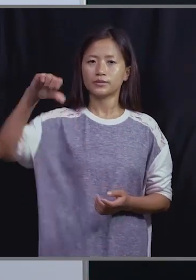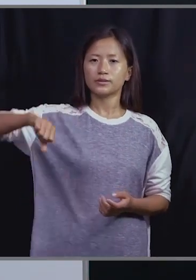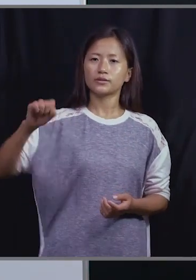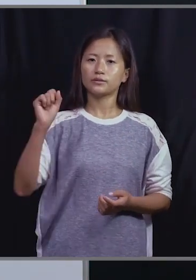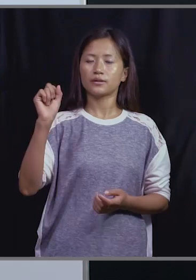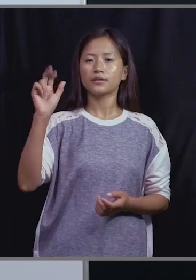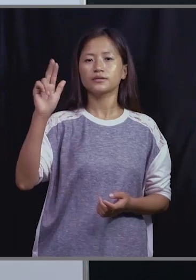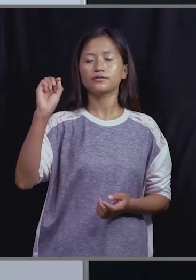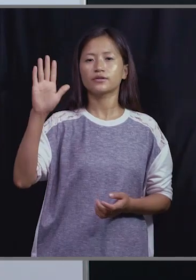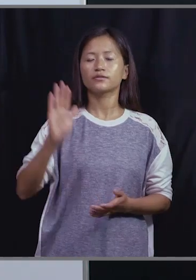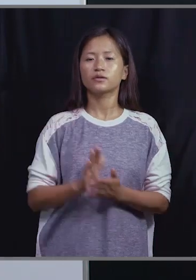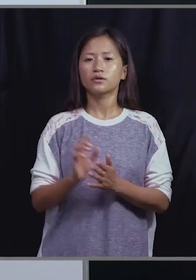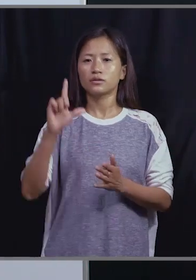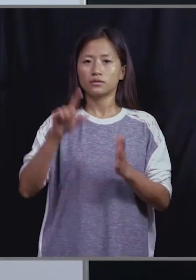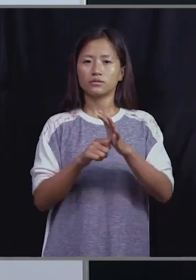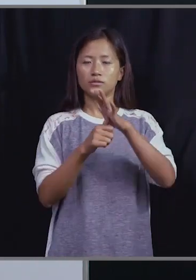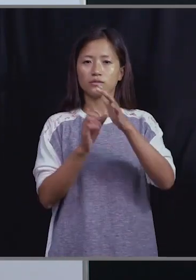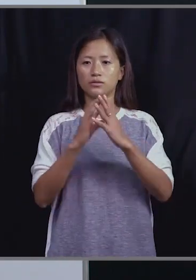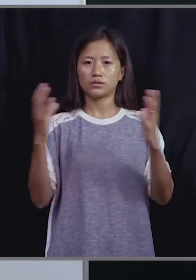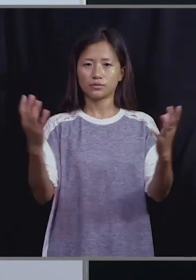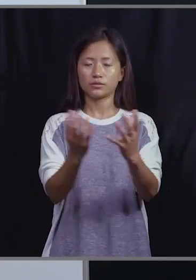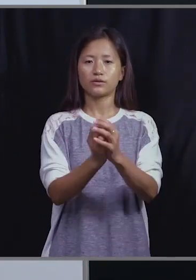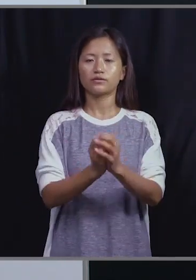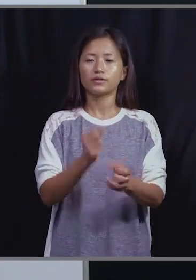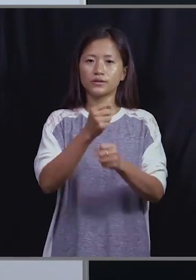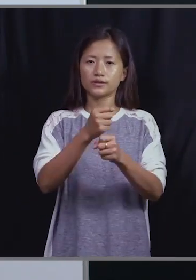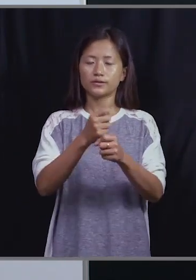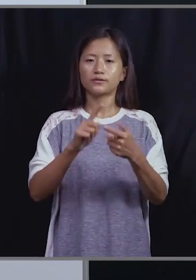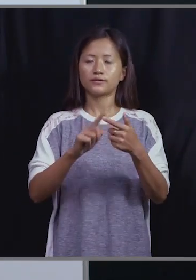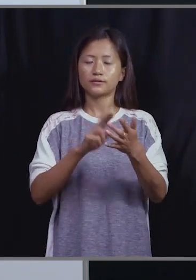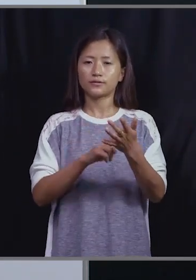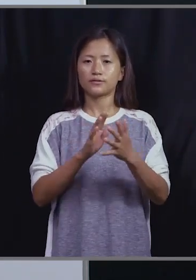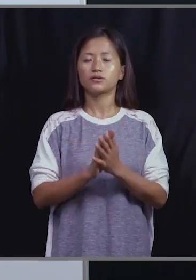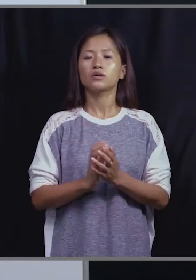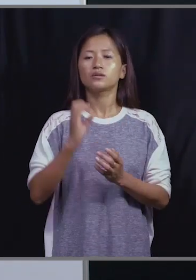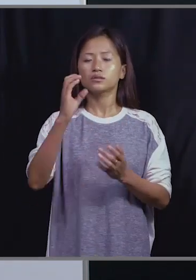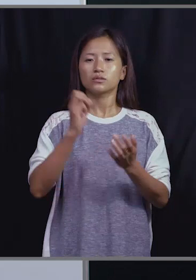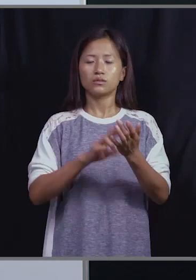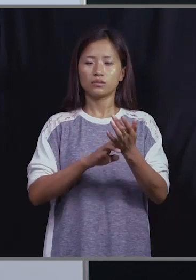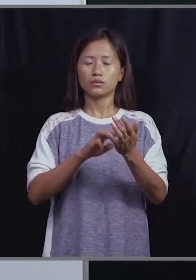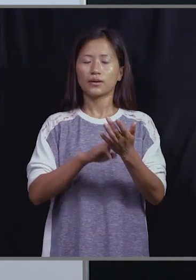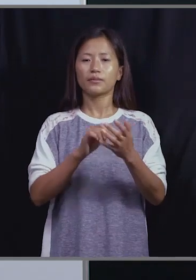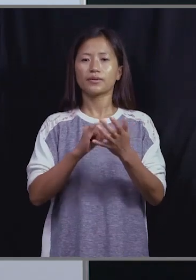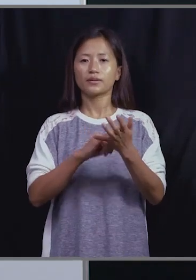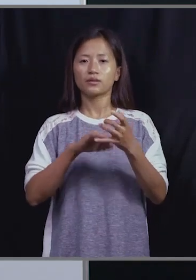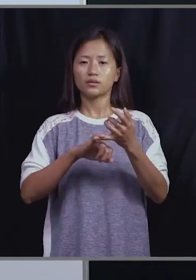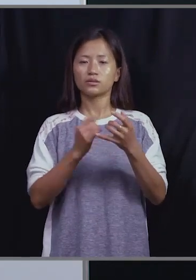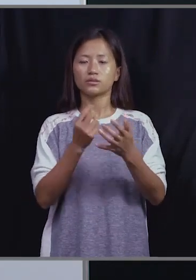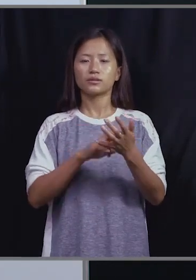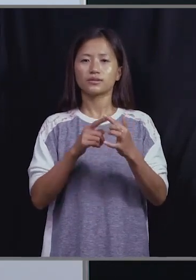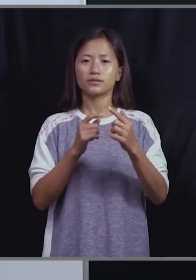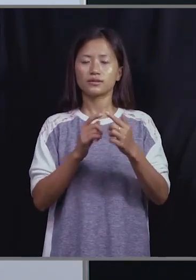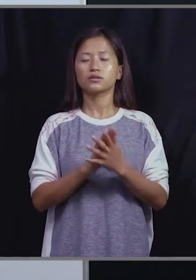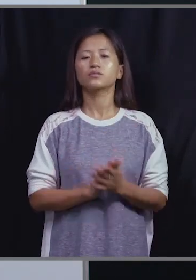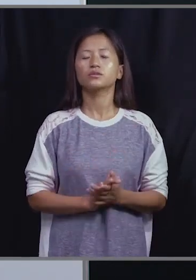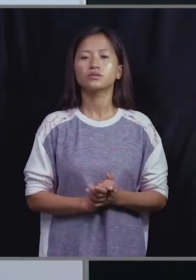1985, he assumed the leadership of a general secretary of Communist Party. Okay, because of his good way